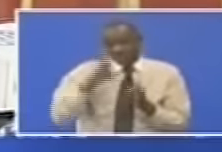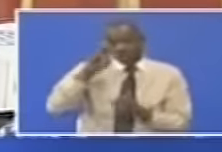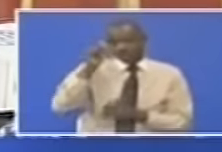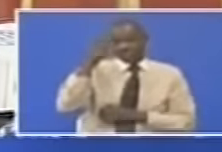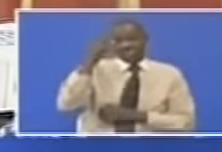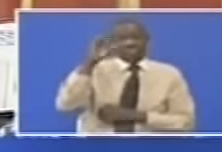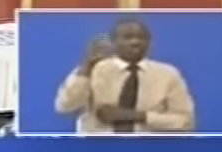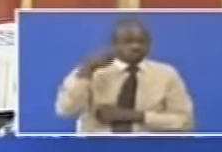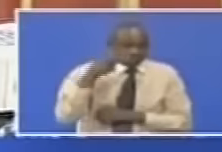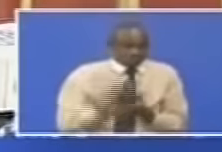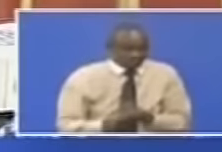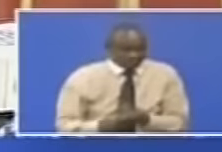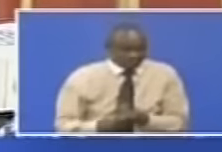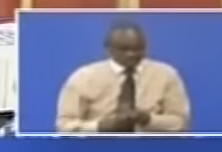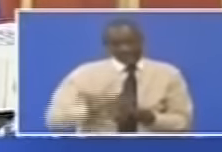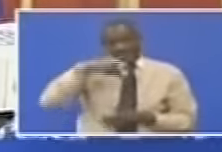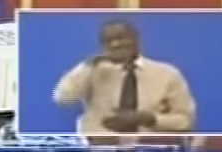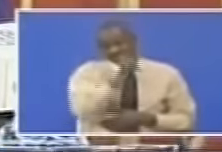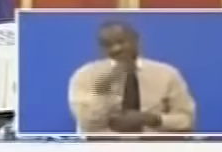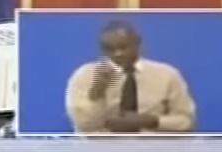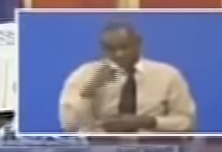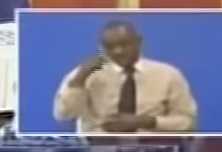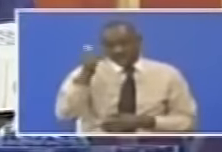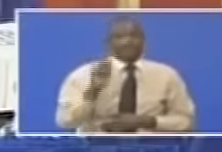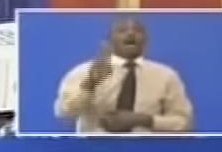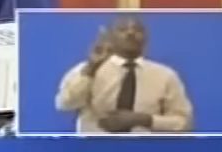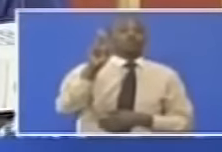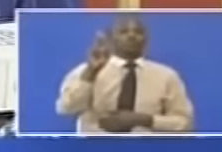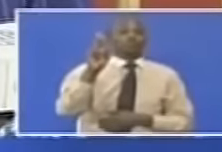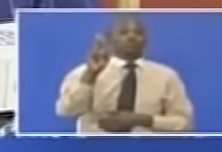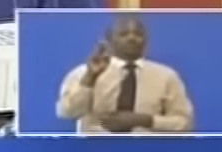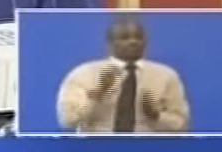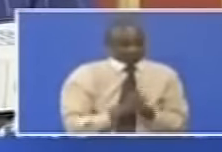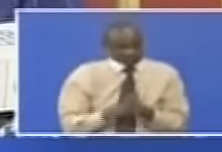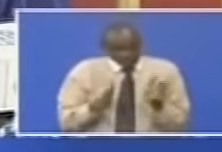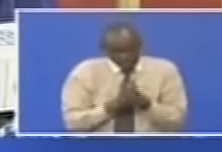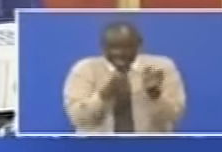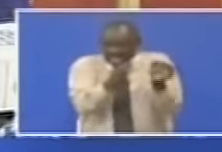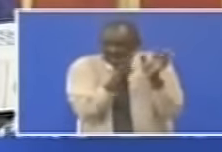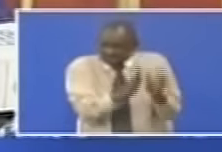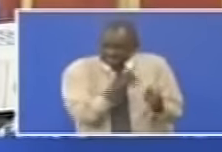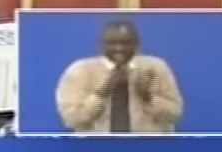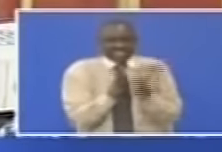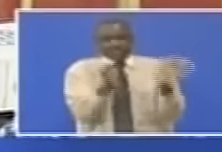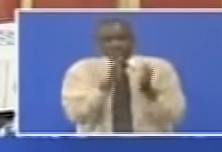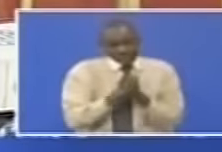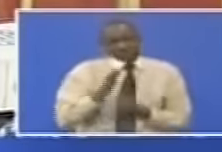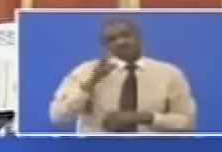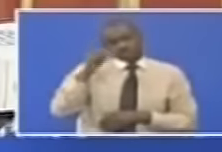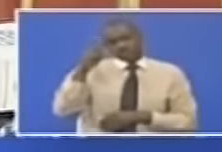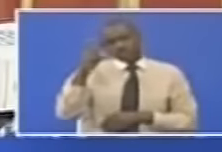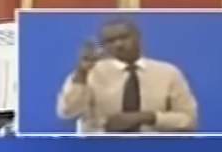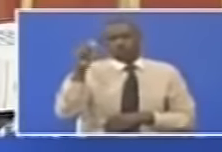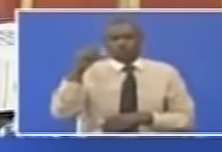Rotich, the principal secretary, Dr. Kamau Thugge, and the accountant general, Mr. Bernard